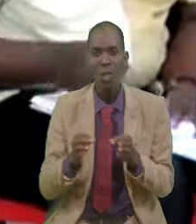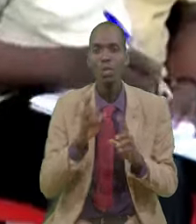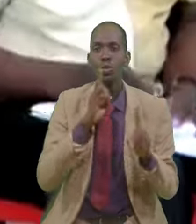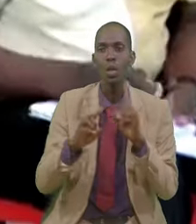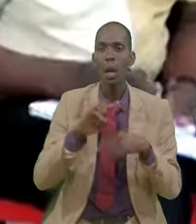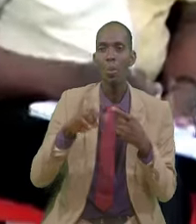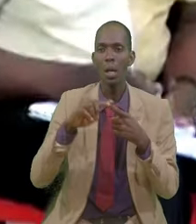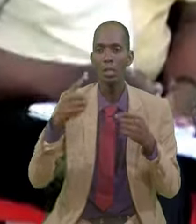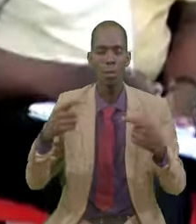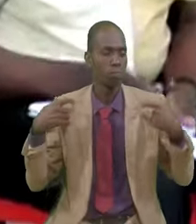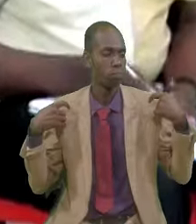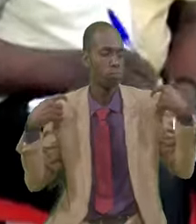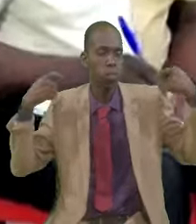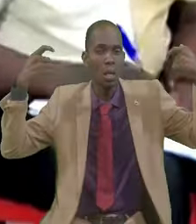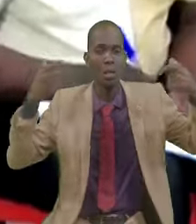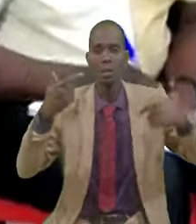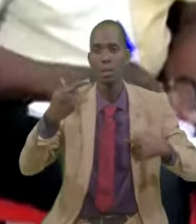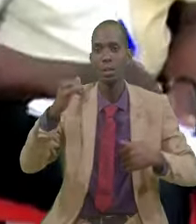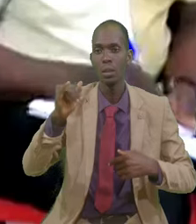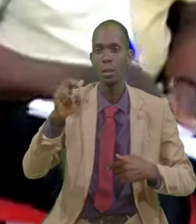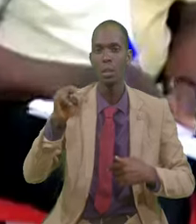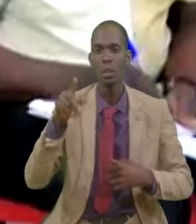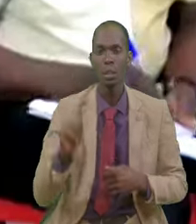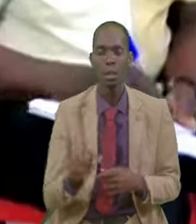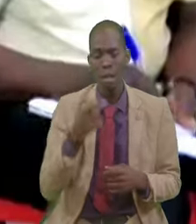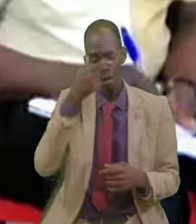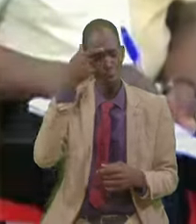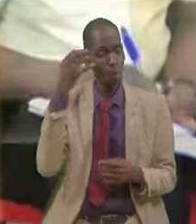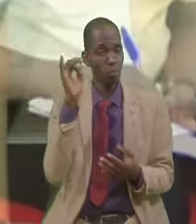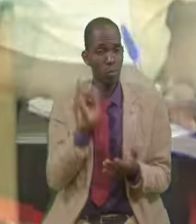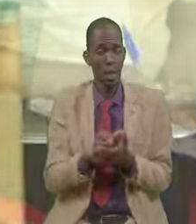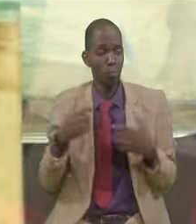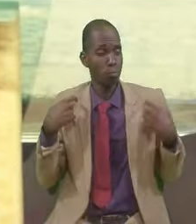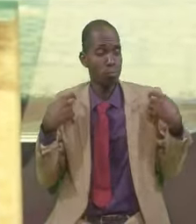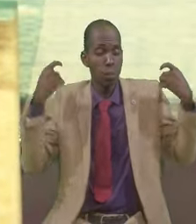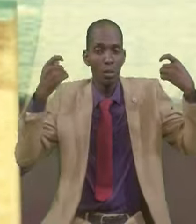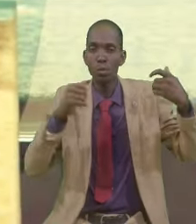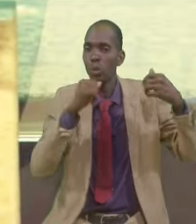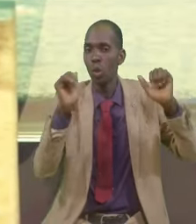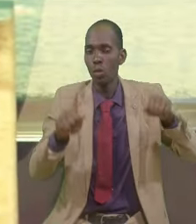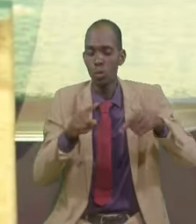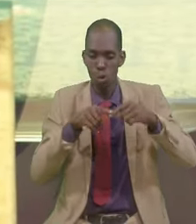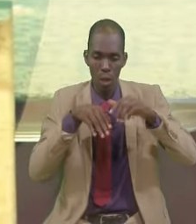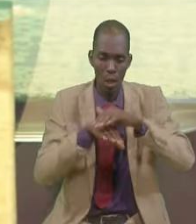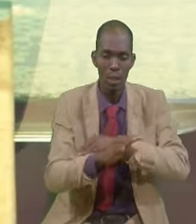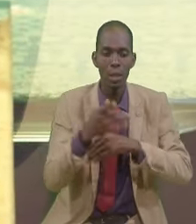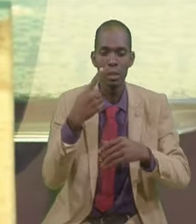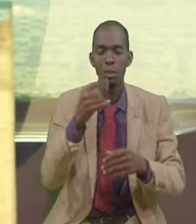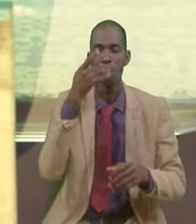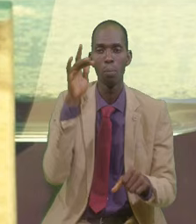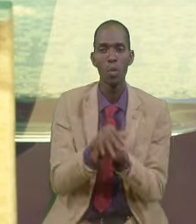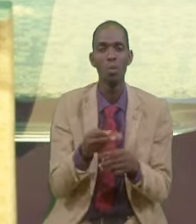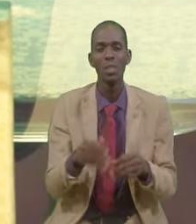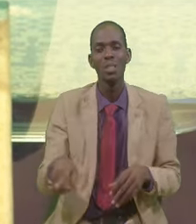giants. And because of those giants, they were not able to get in to the promised land. They